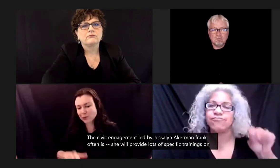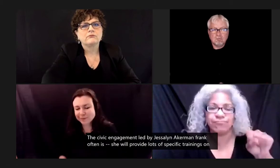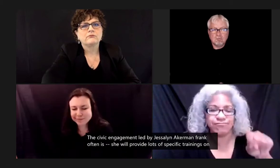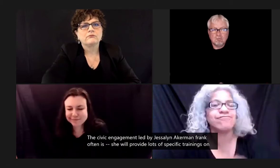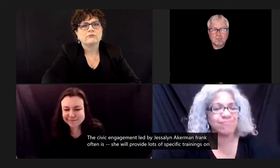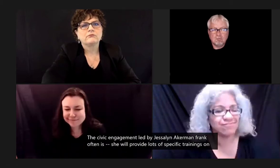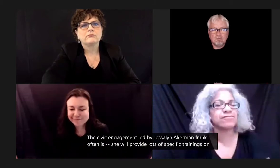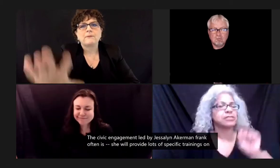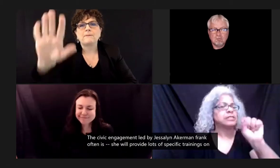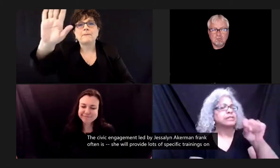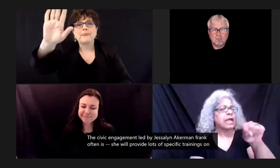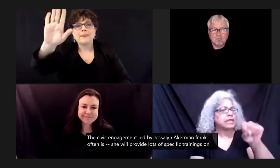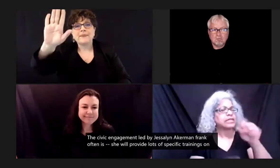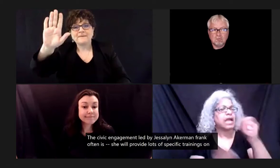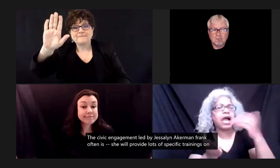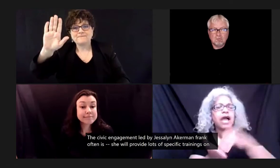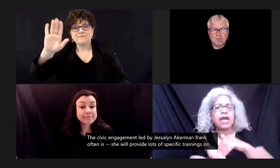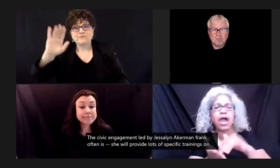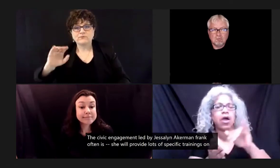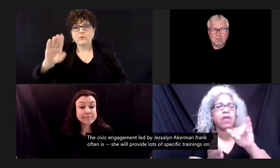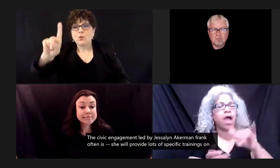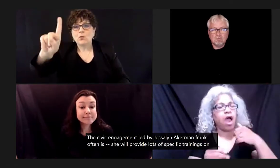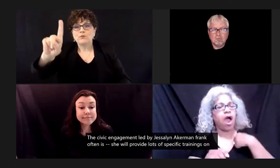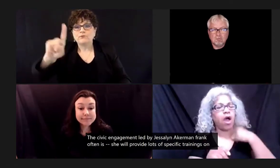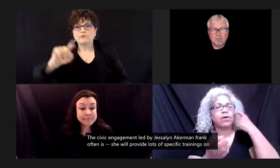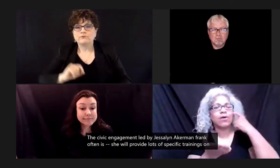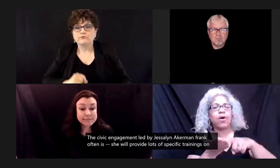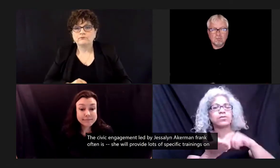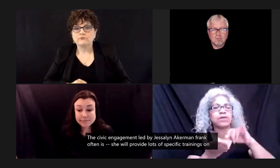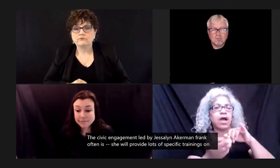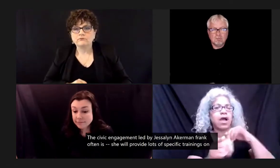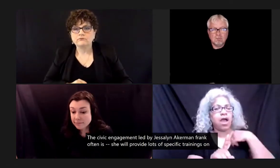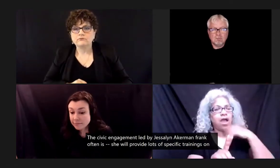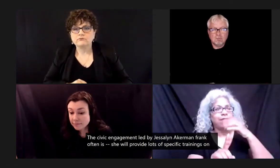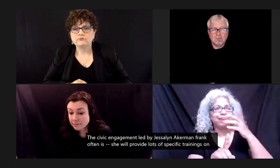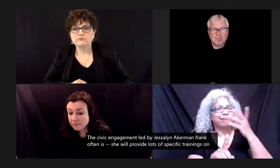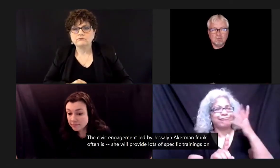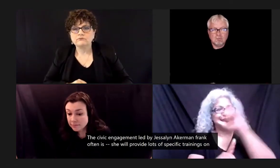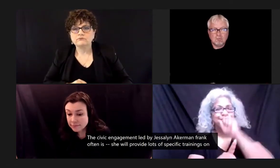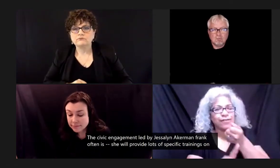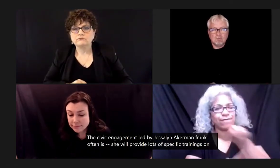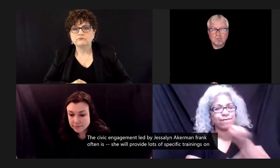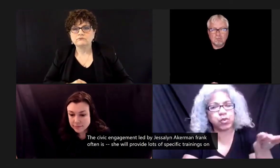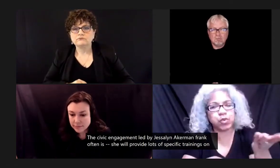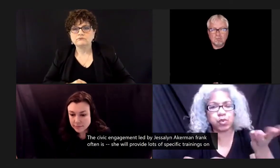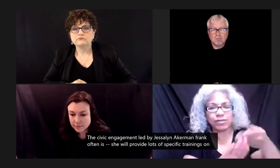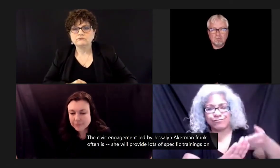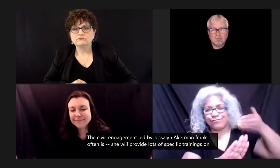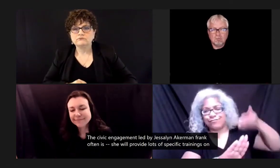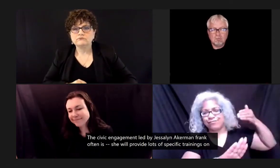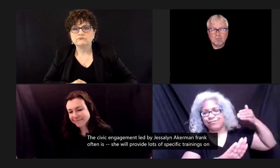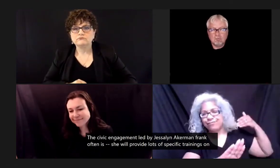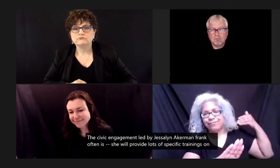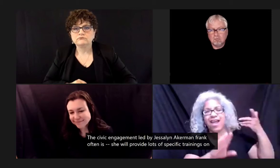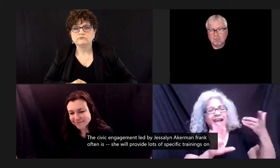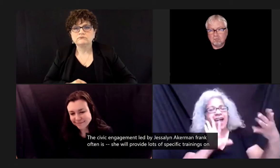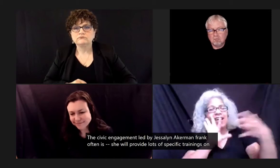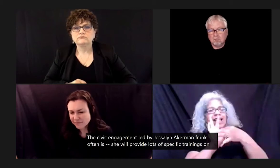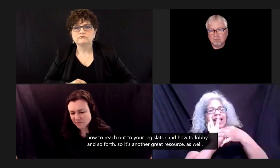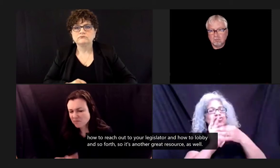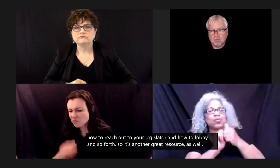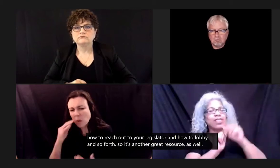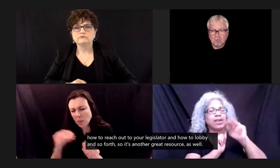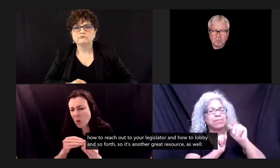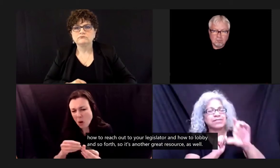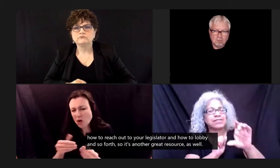lobby and so forth. So it's another great resource as well. And again, Jackie saying, I may have missed a